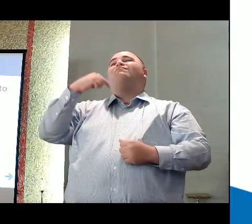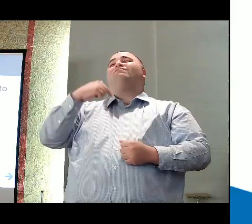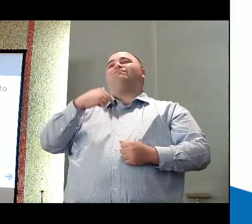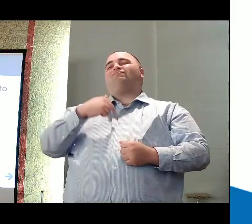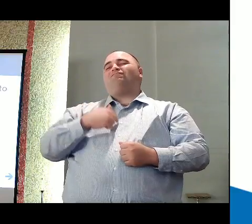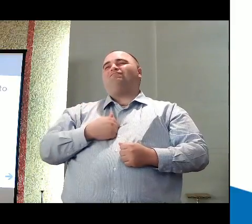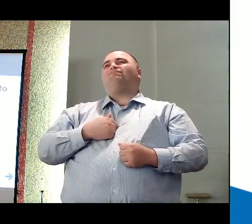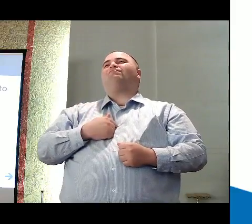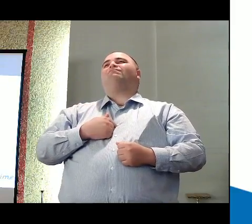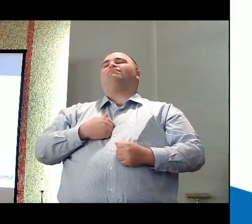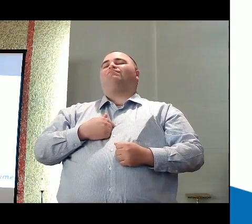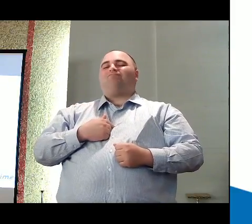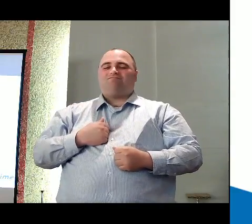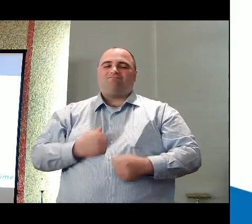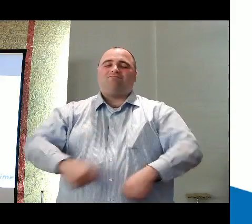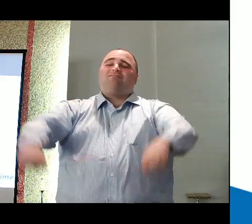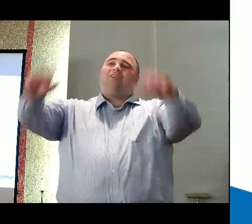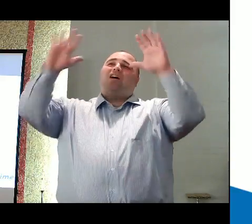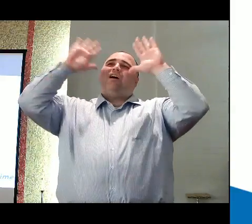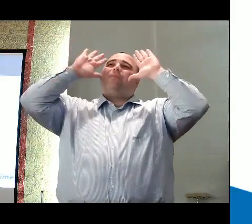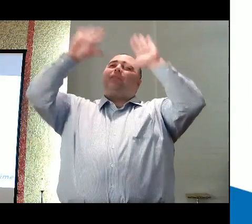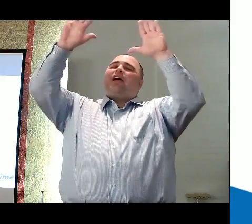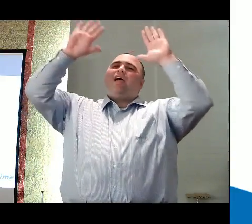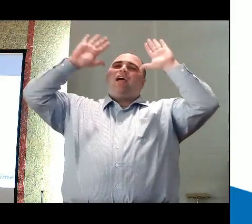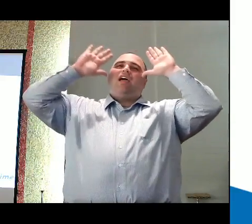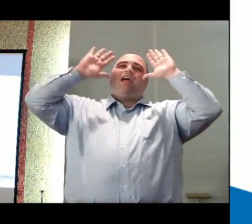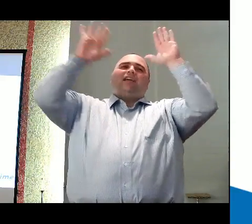found out me.